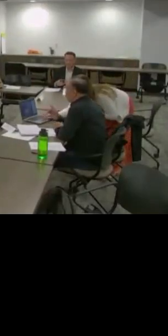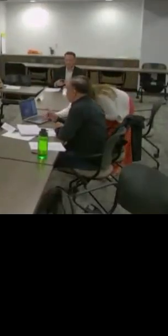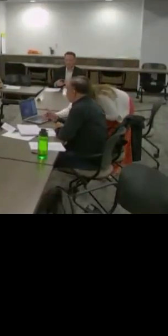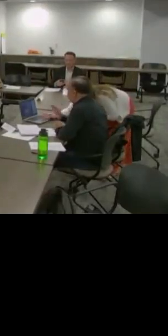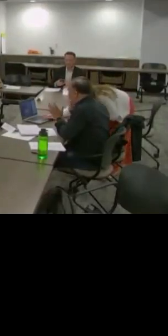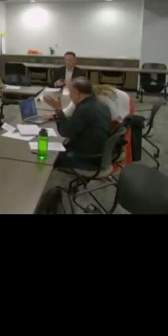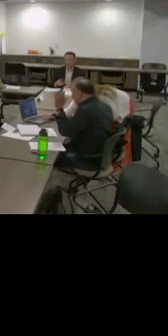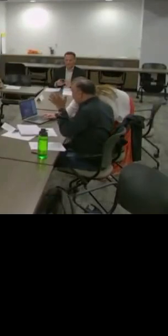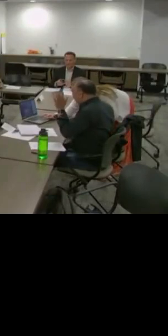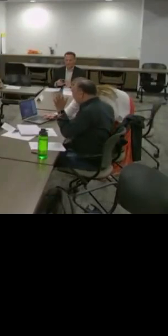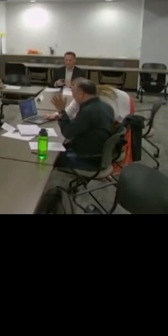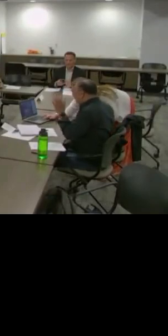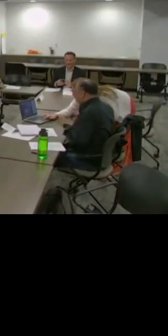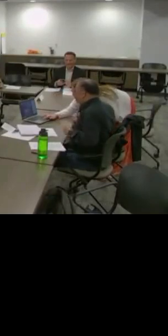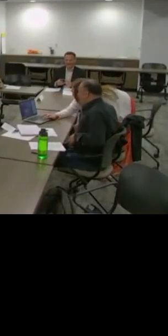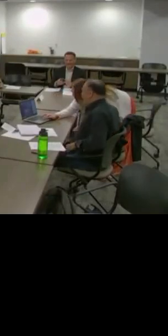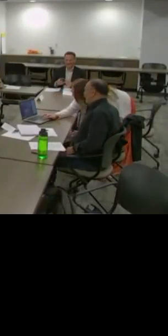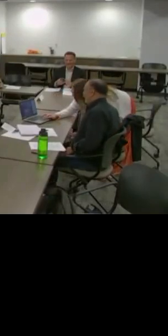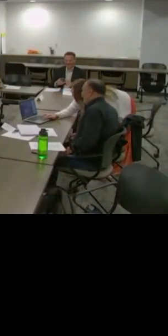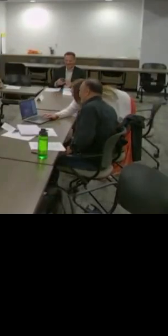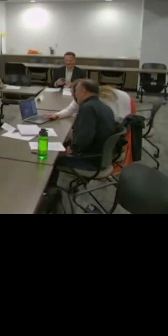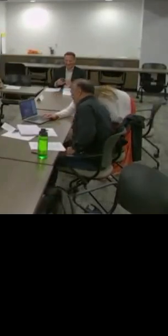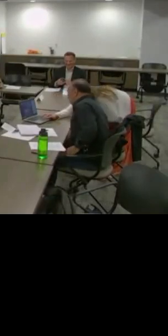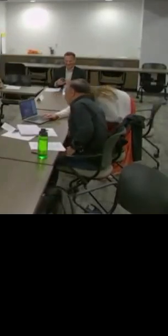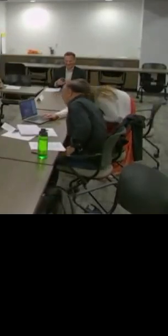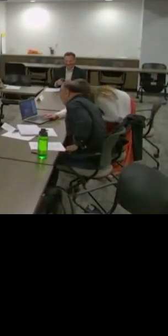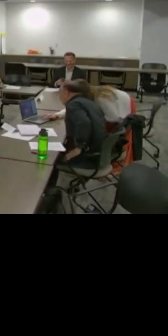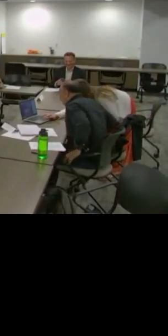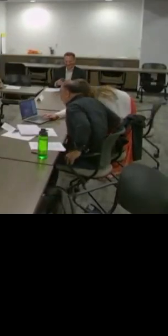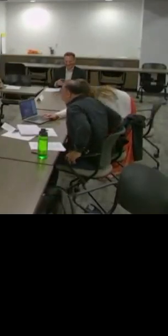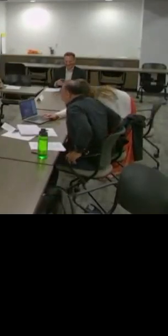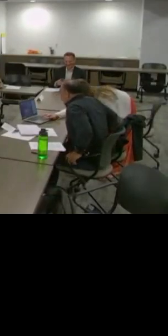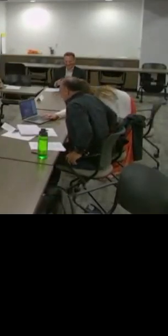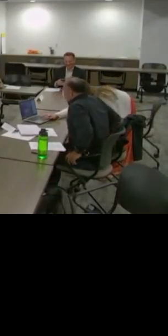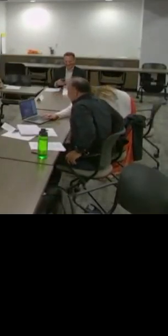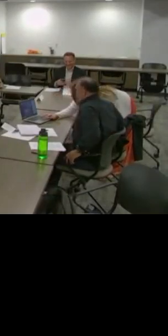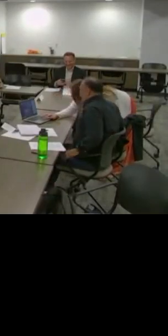Can you see me? And can see you. You look great. Thank you. All right.